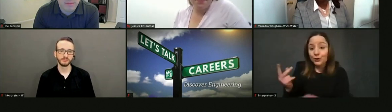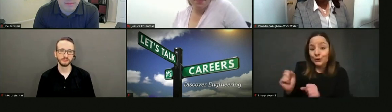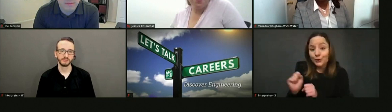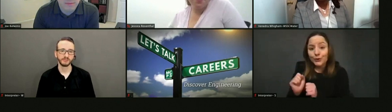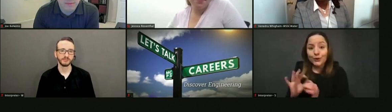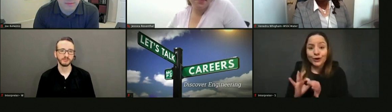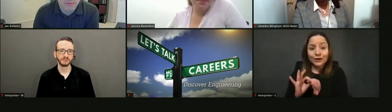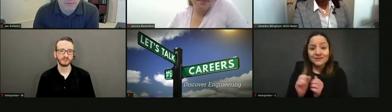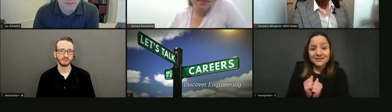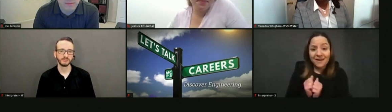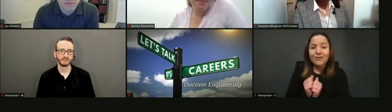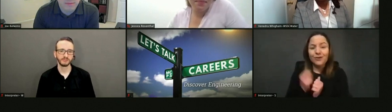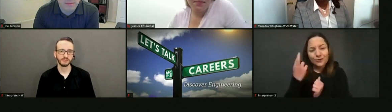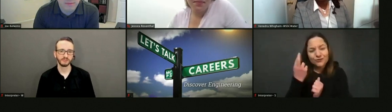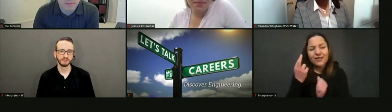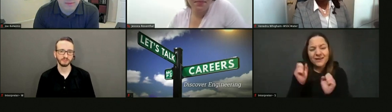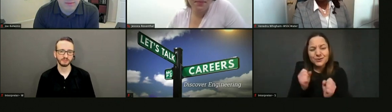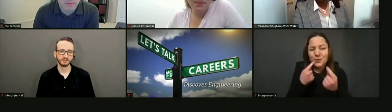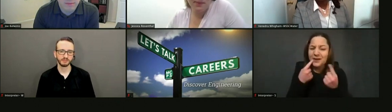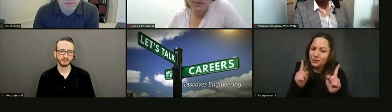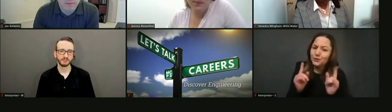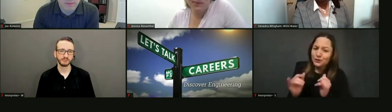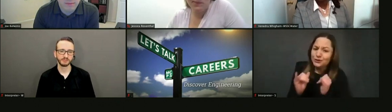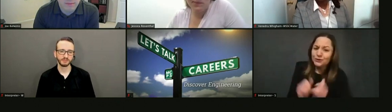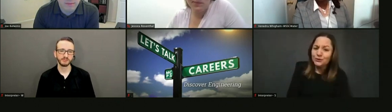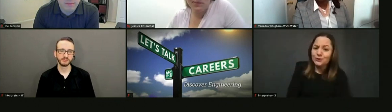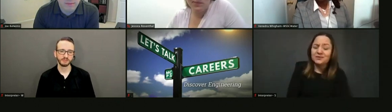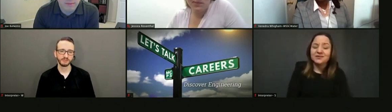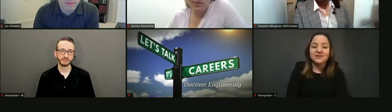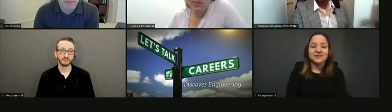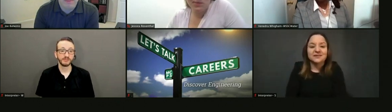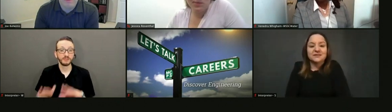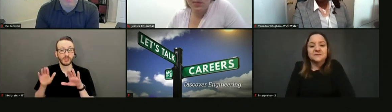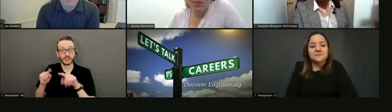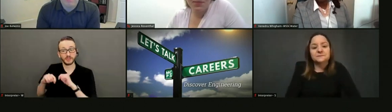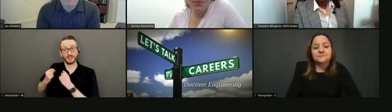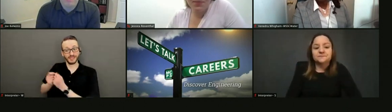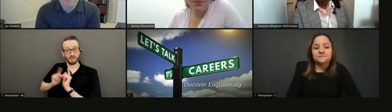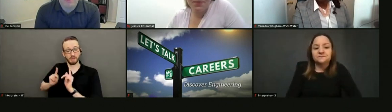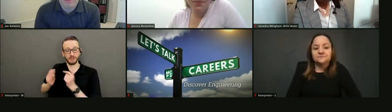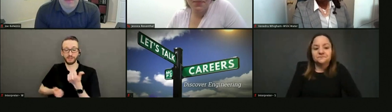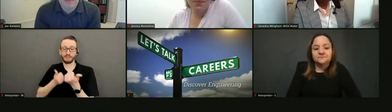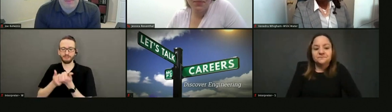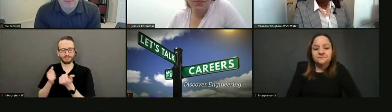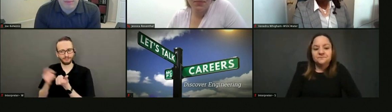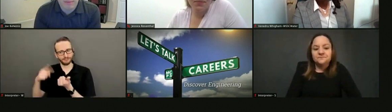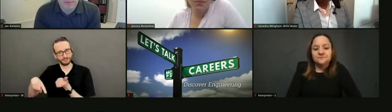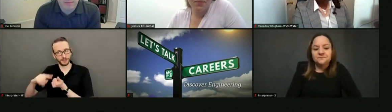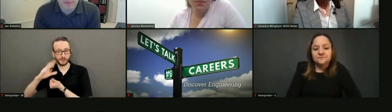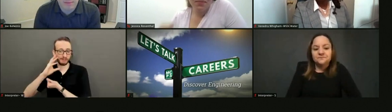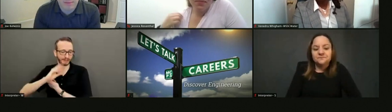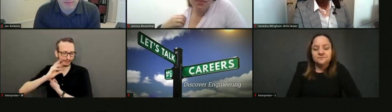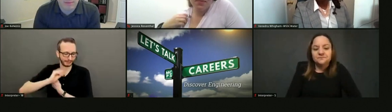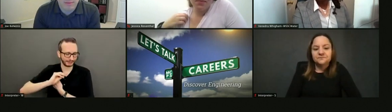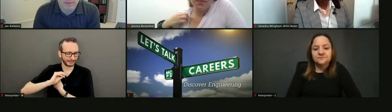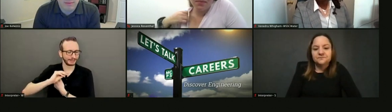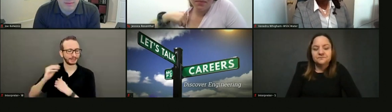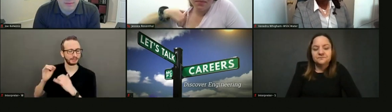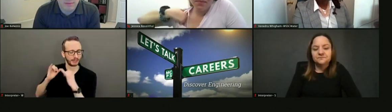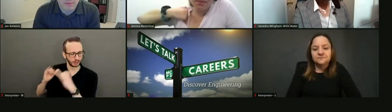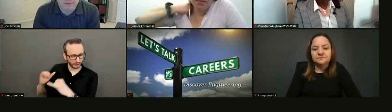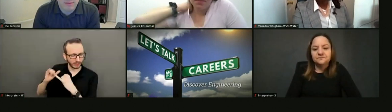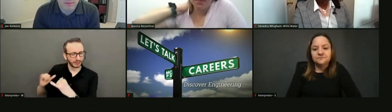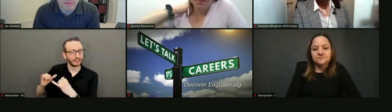you realize that, yeah, you can do it too. It's awesome that you have that team of people who are supporting you and have been through those same struggles and deal with those same